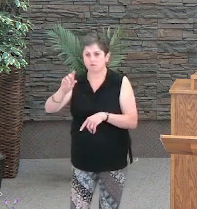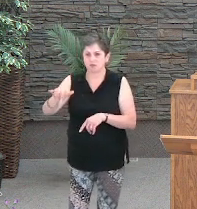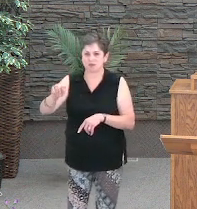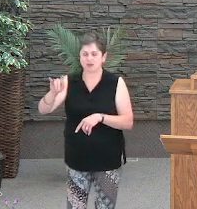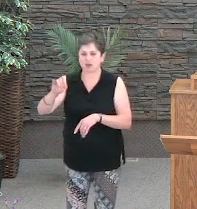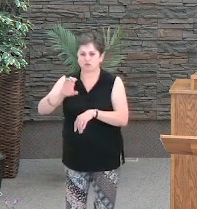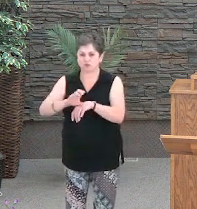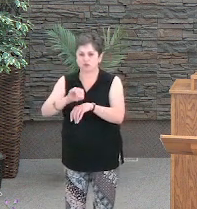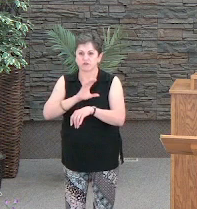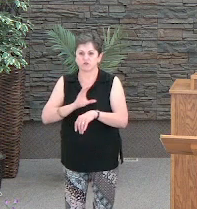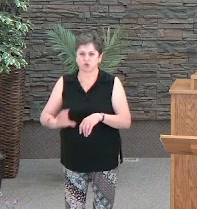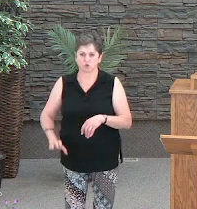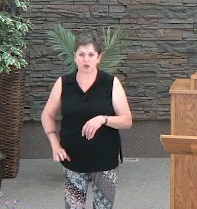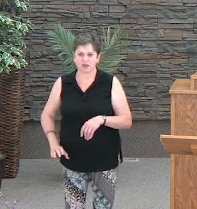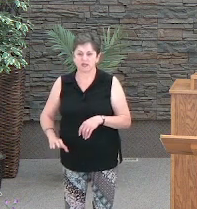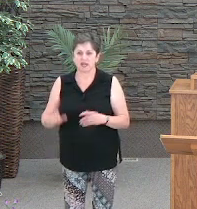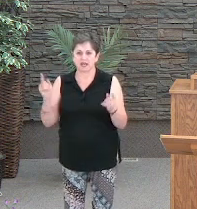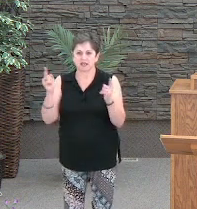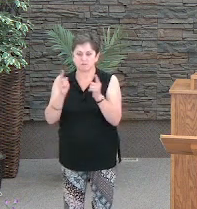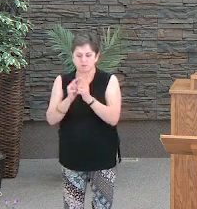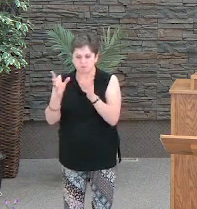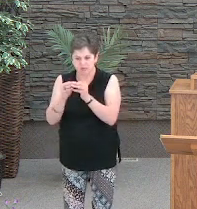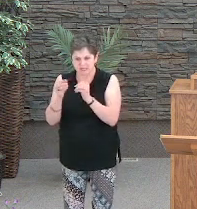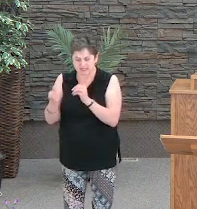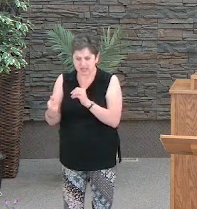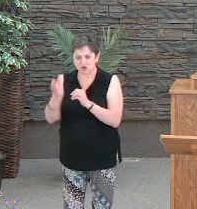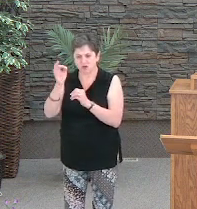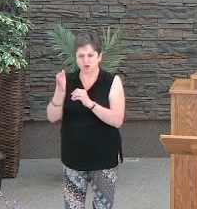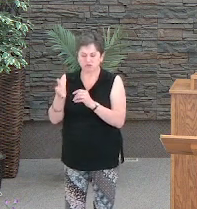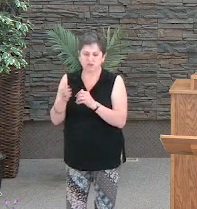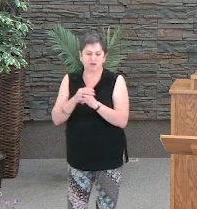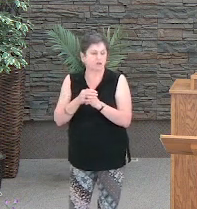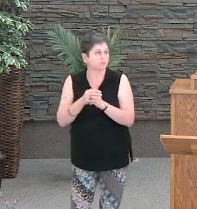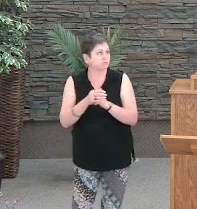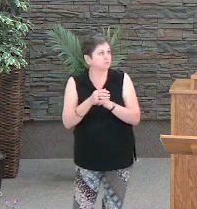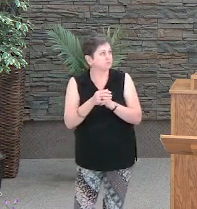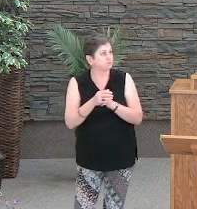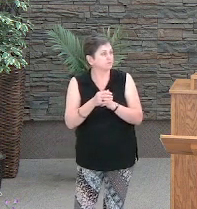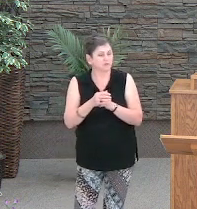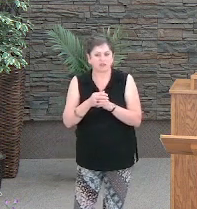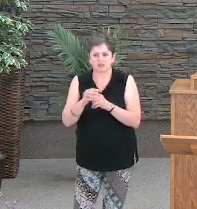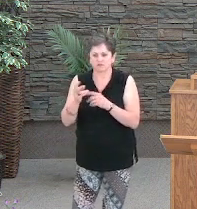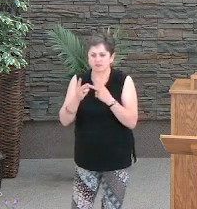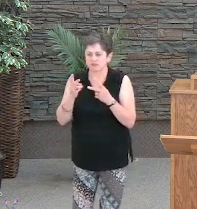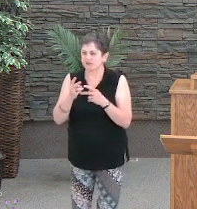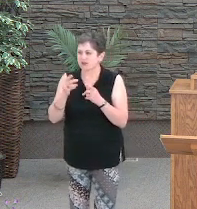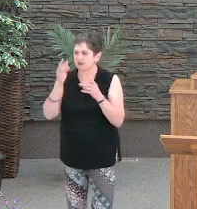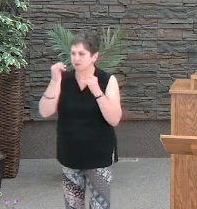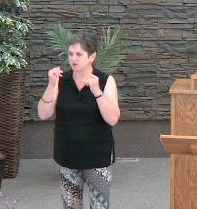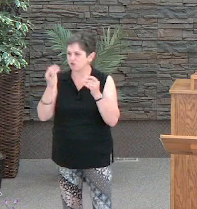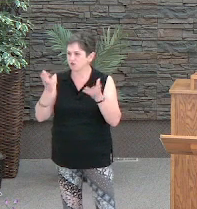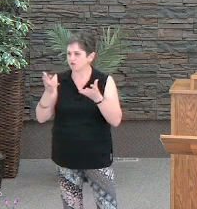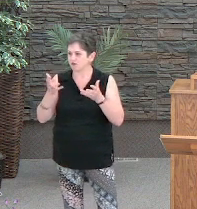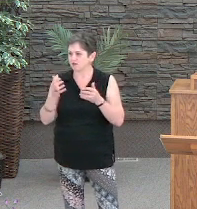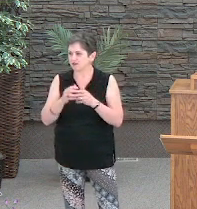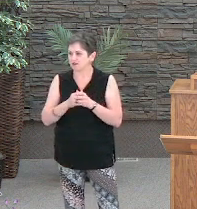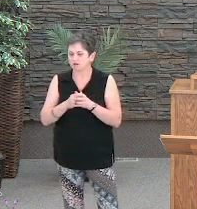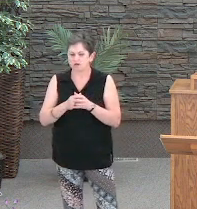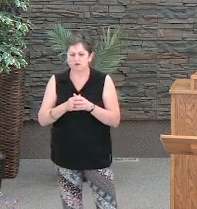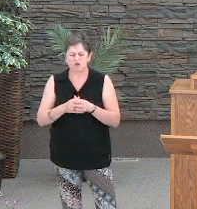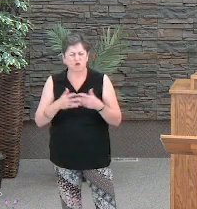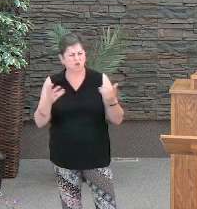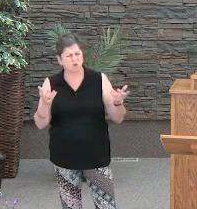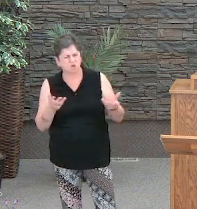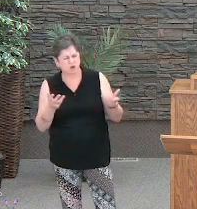Baytown Church of Christ, and he meets with them, and I'm assuming he preaches for them. And I can almost imagine the conversation going something like this: what